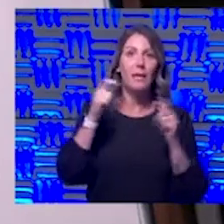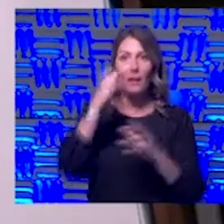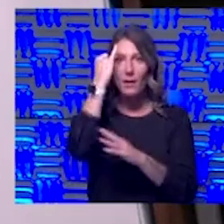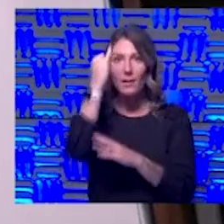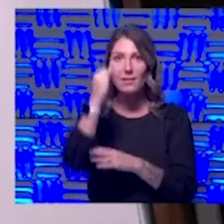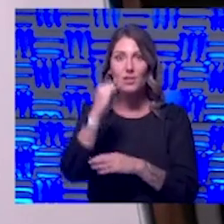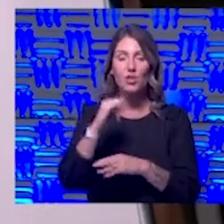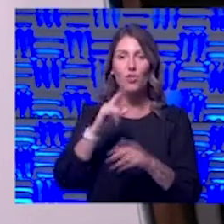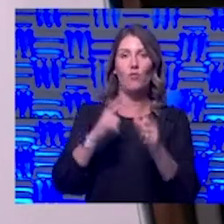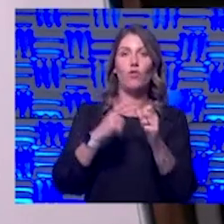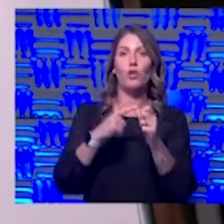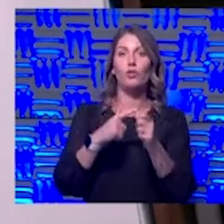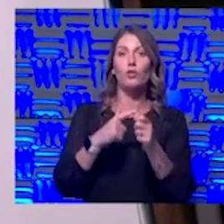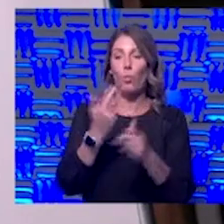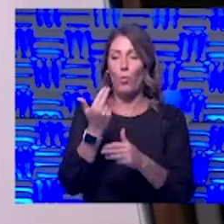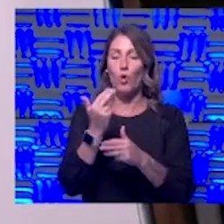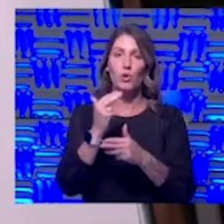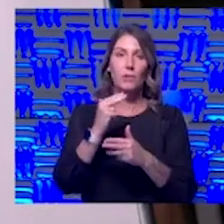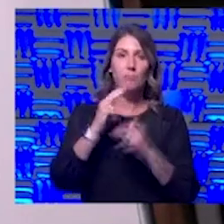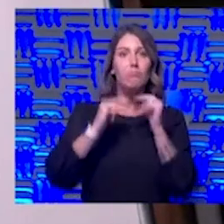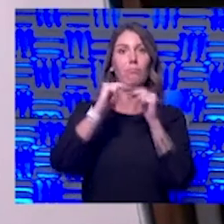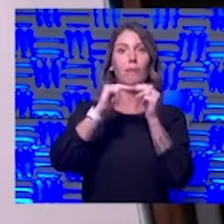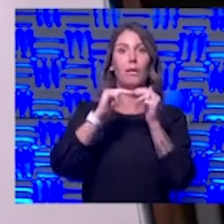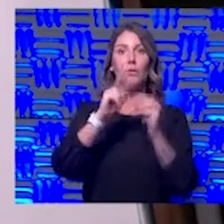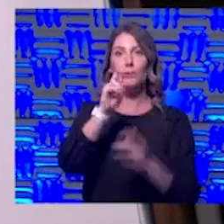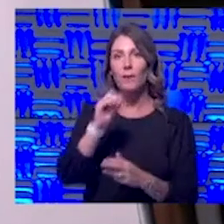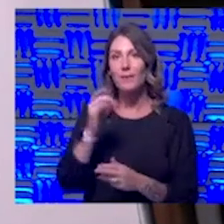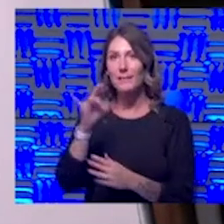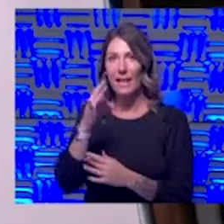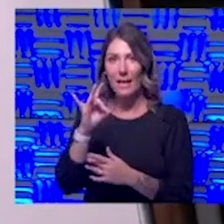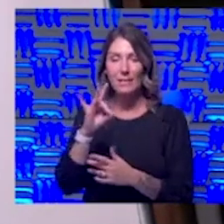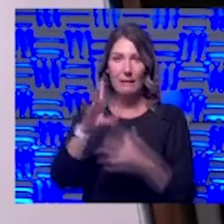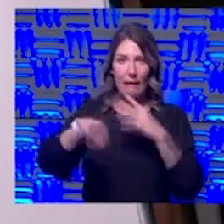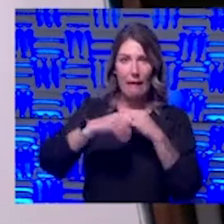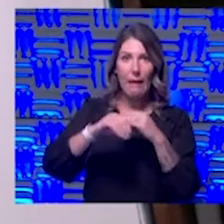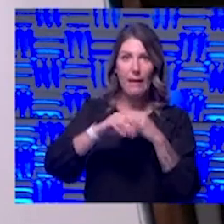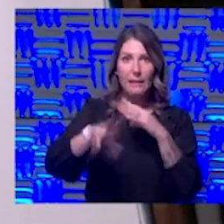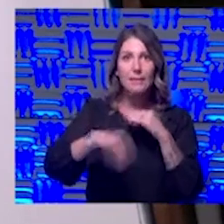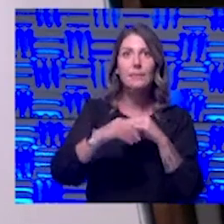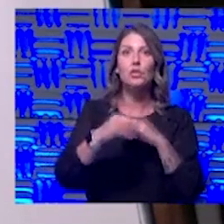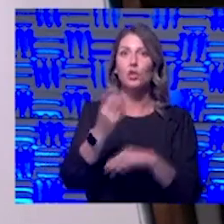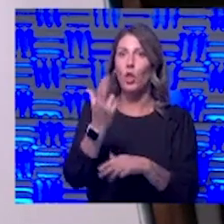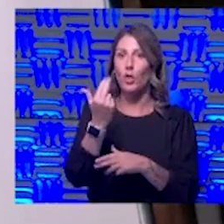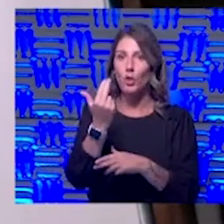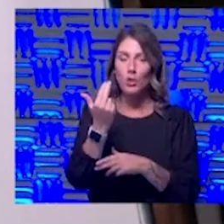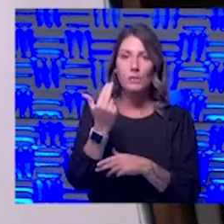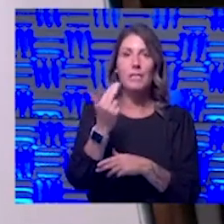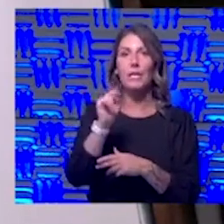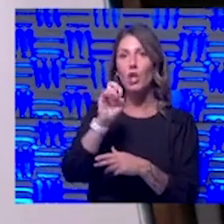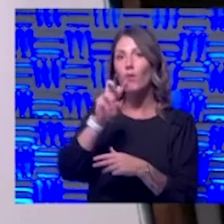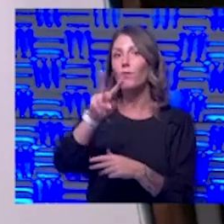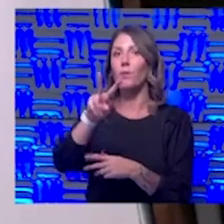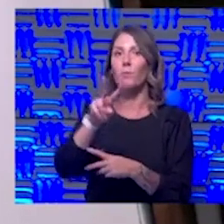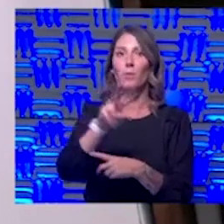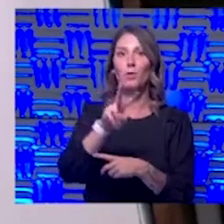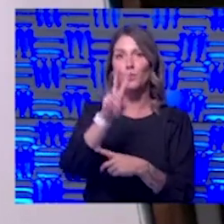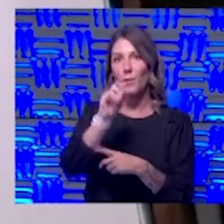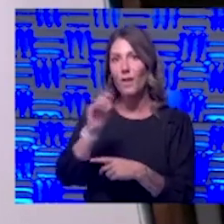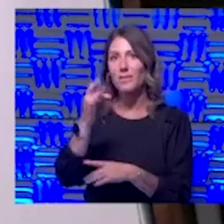in January 2018. We added another 13 in November 2018. And then